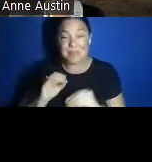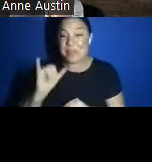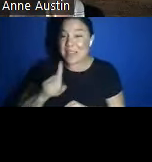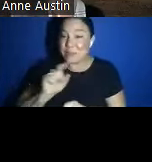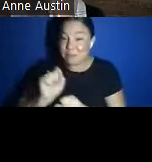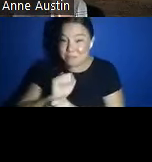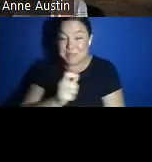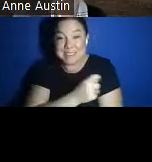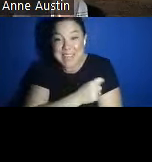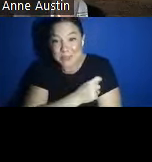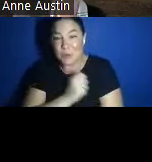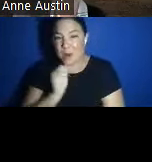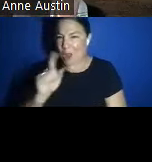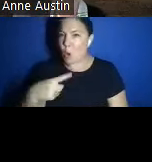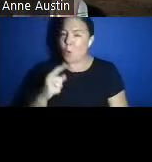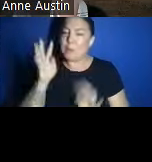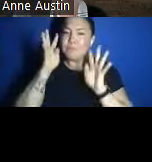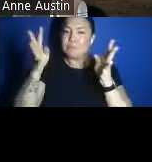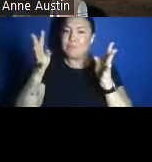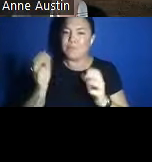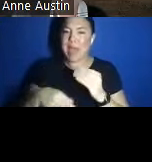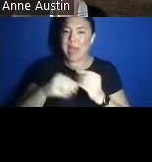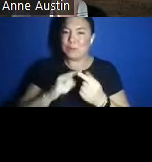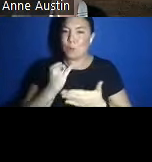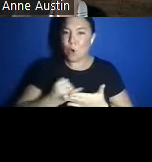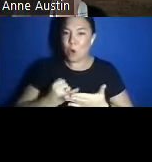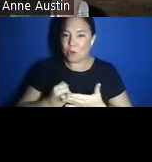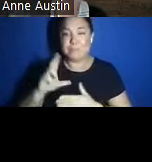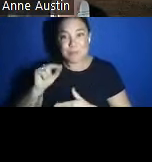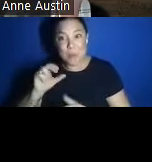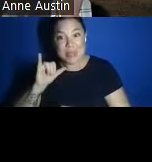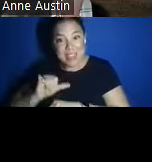in the art rather than on skin.